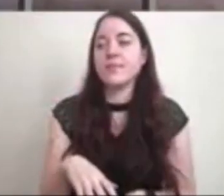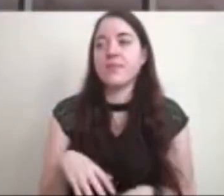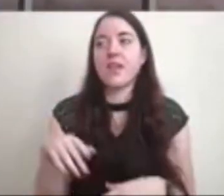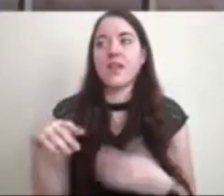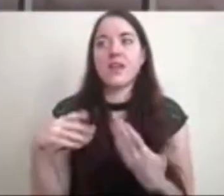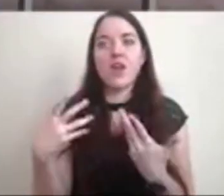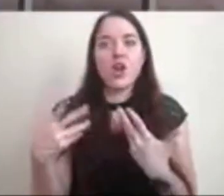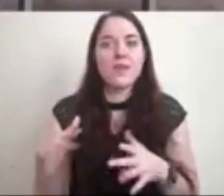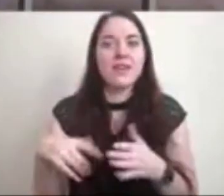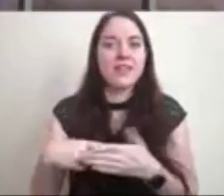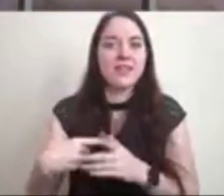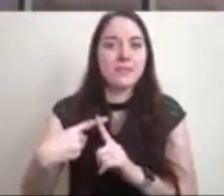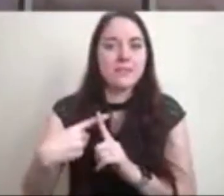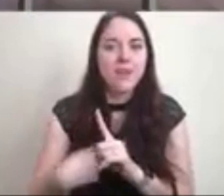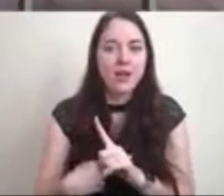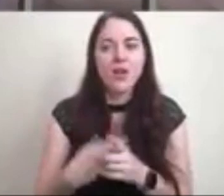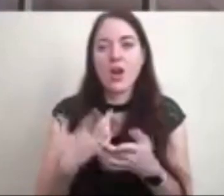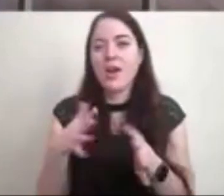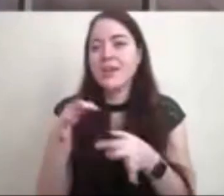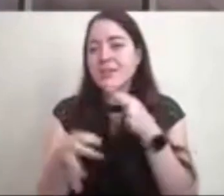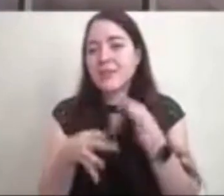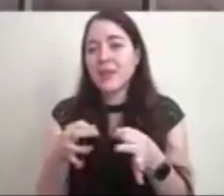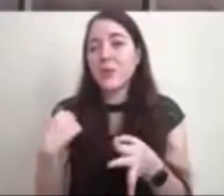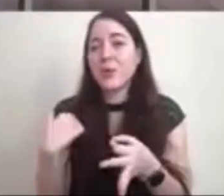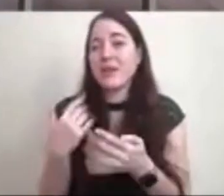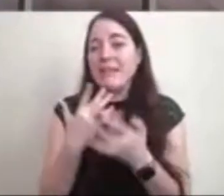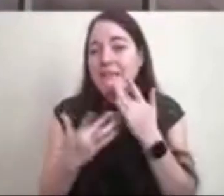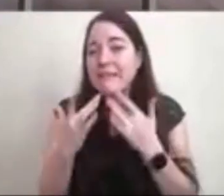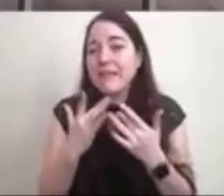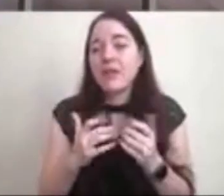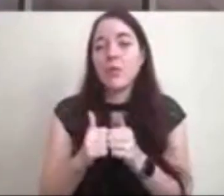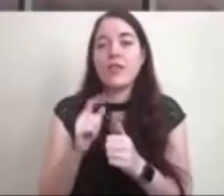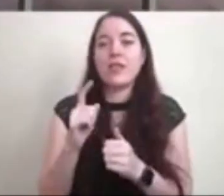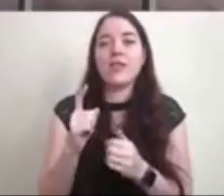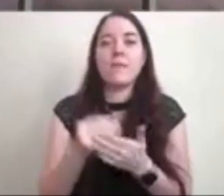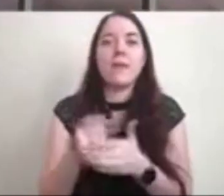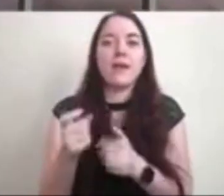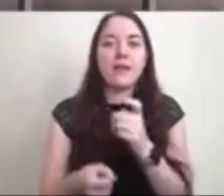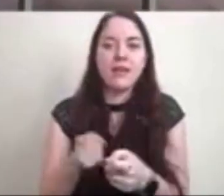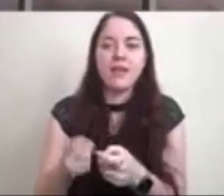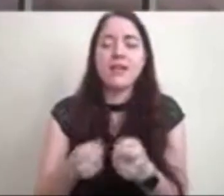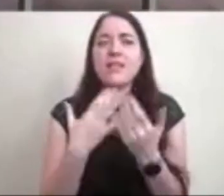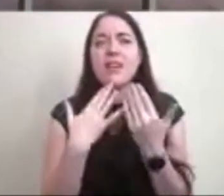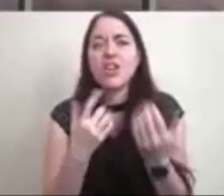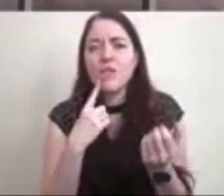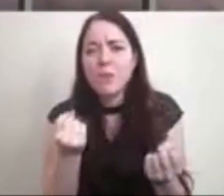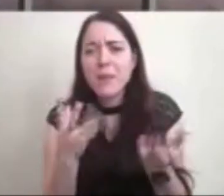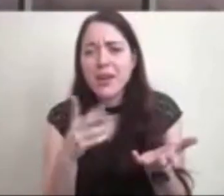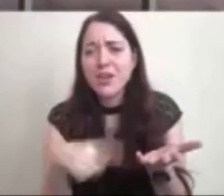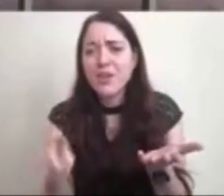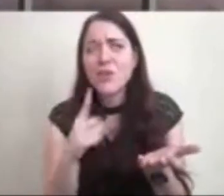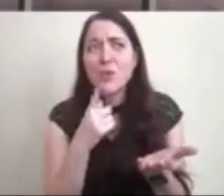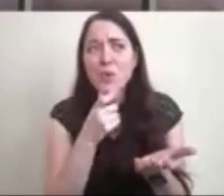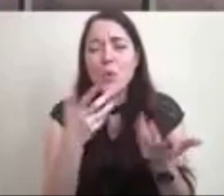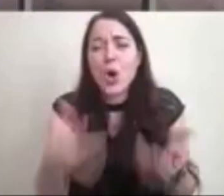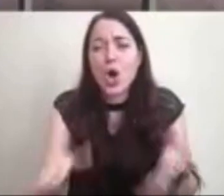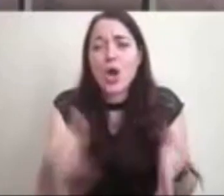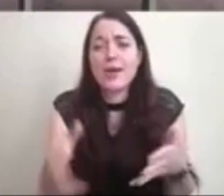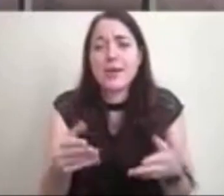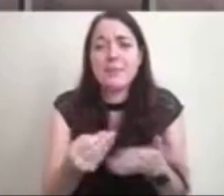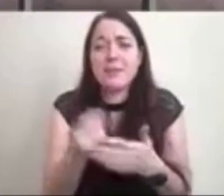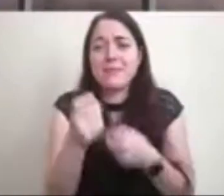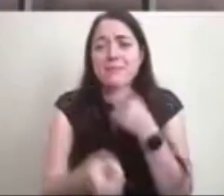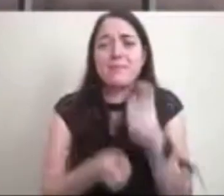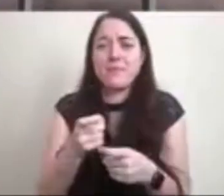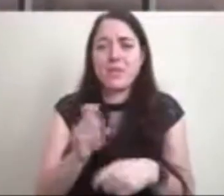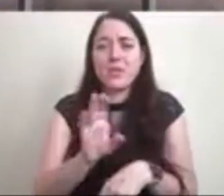you, I want to say thank you to everybody, first of all, and many of you have already responded to that need, and we're grateful for that. We've